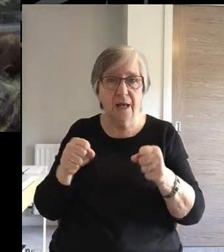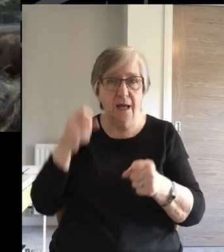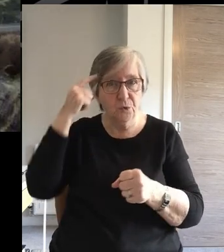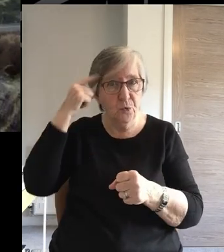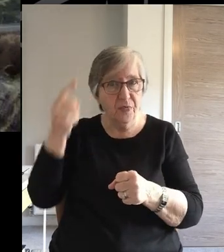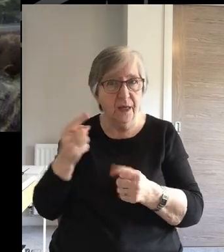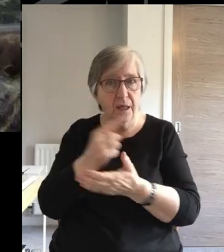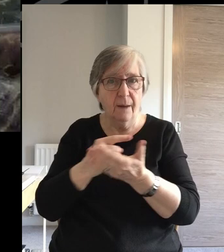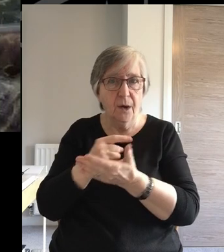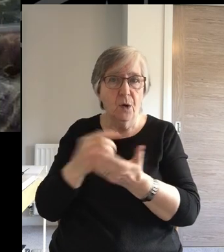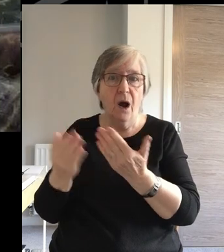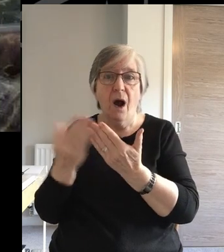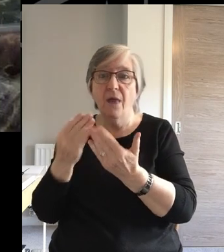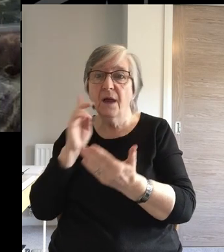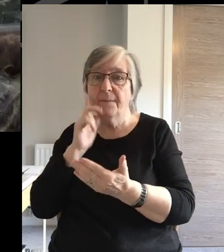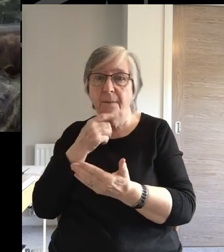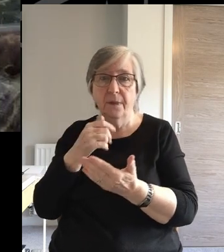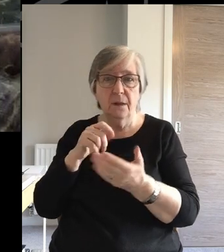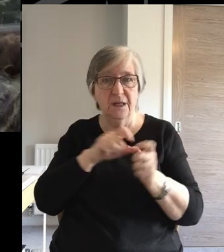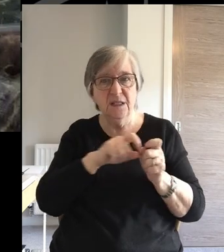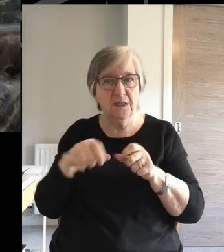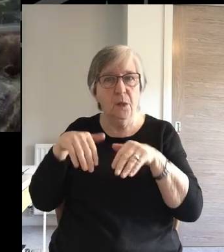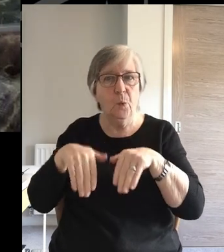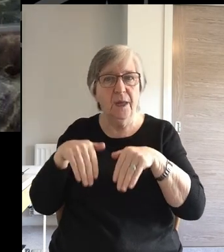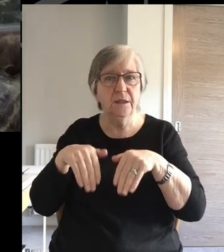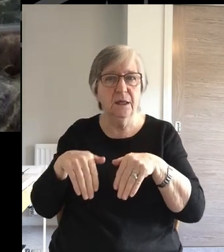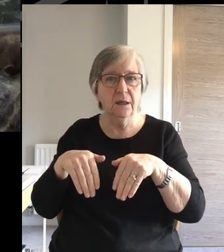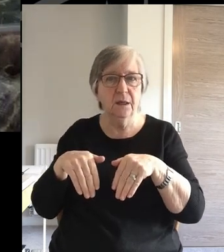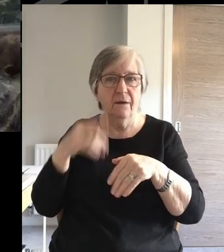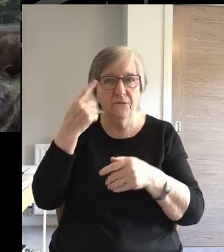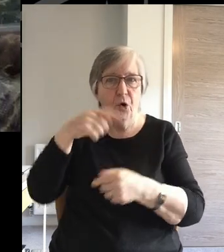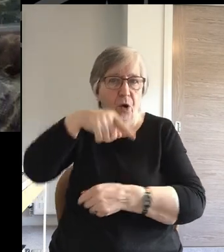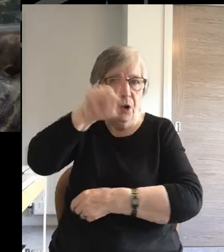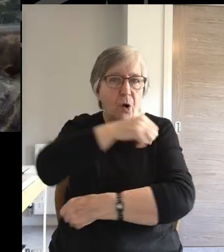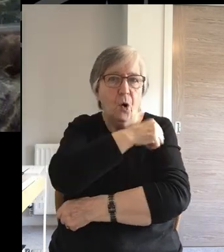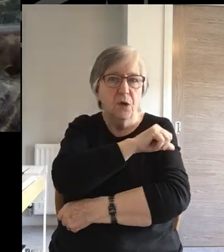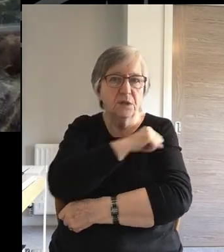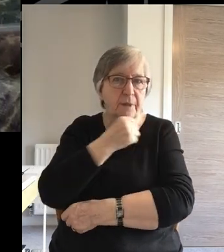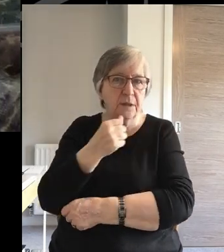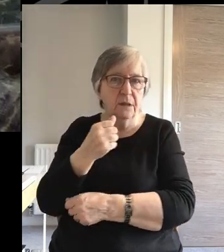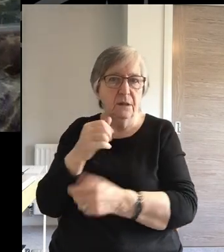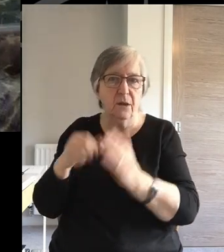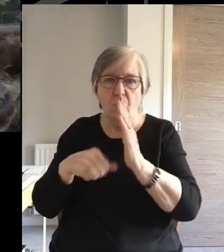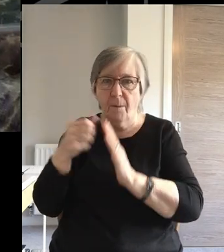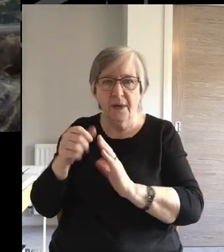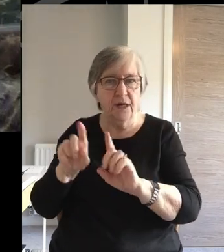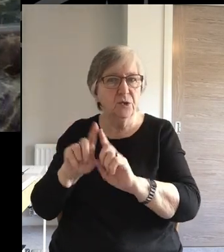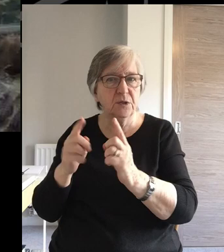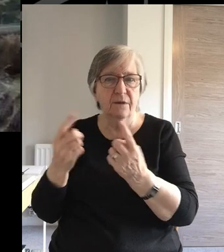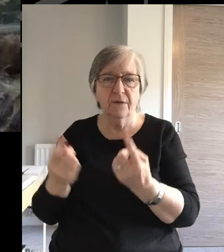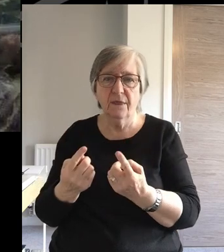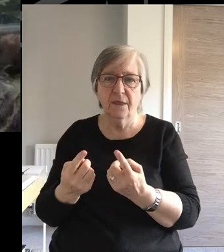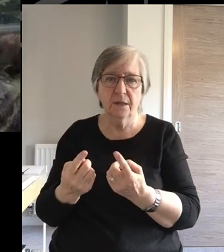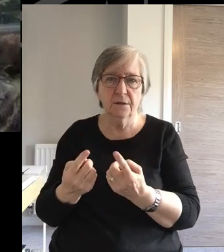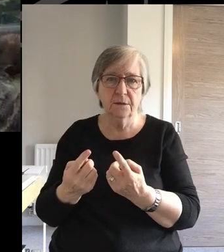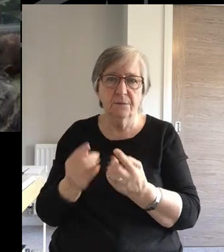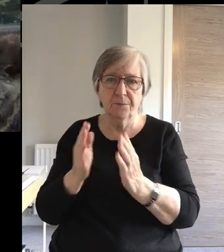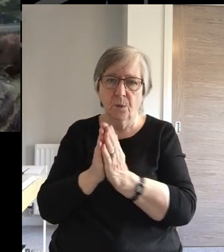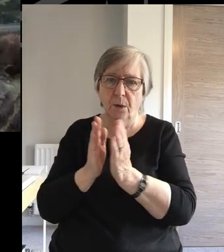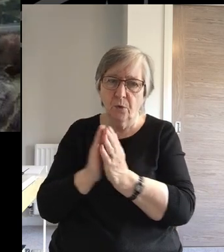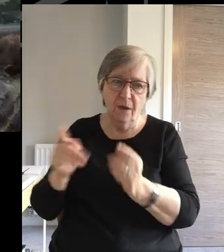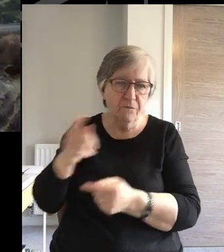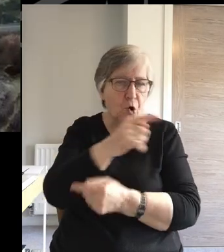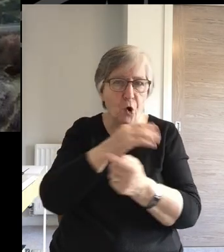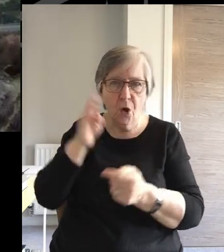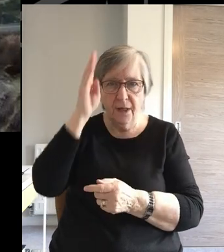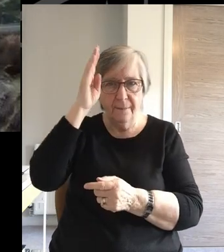on the lists of people who are still waiting on diagnosis and treatment. We pray for all of our